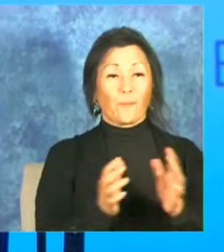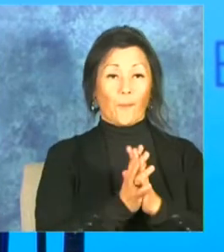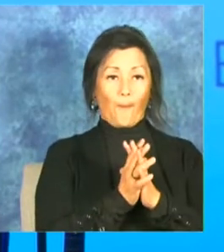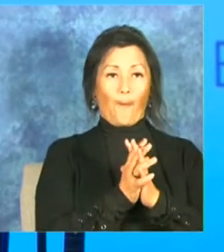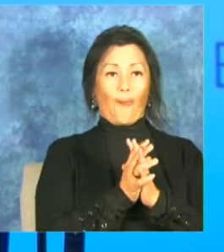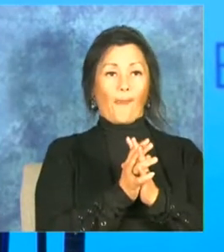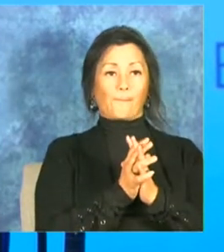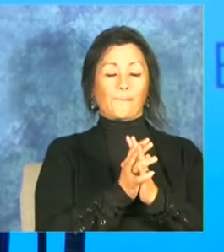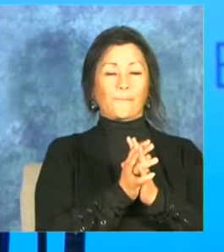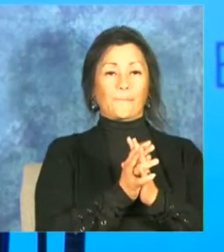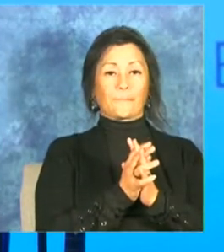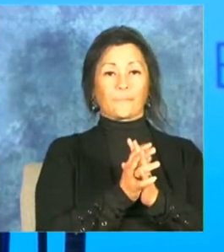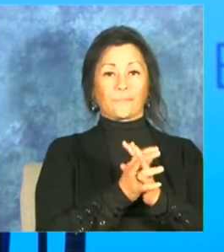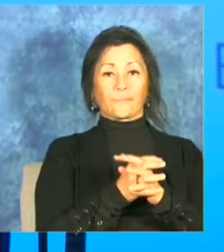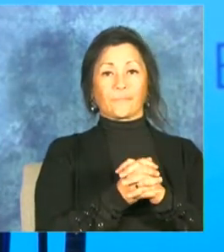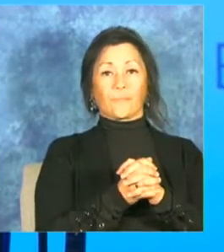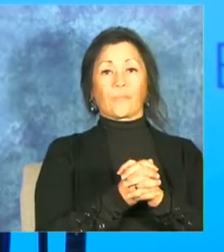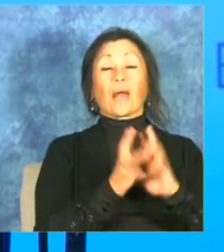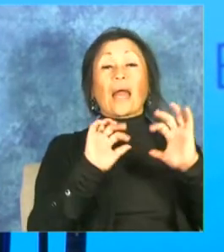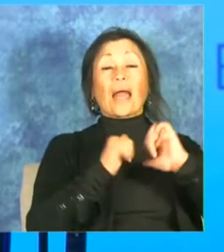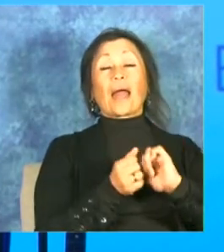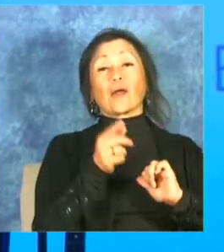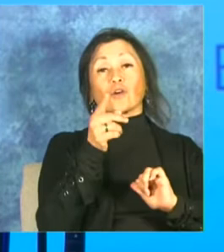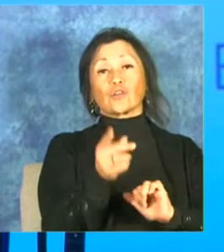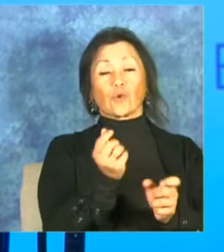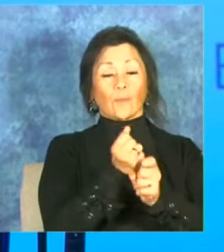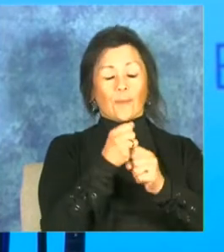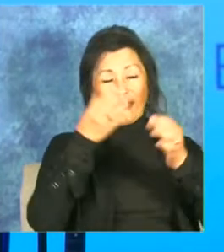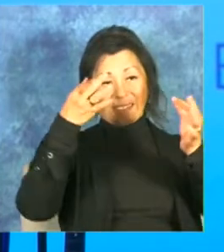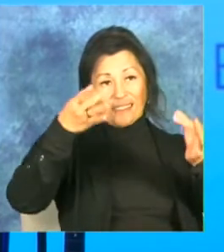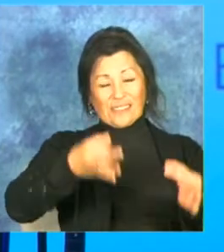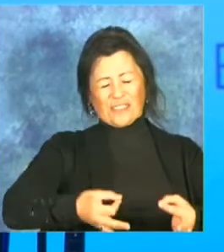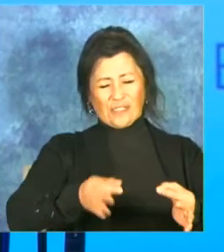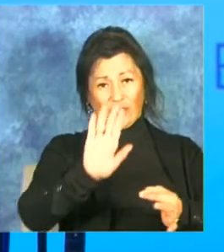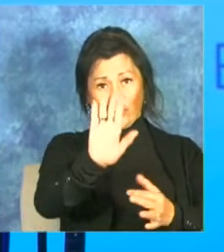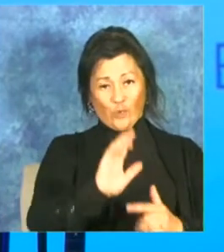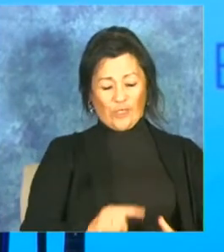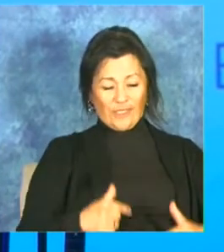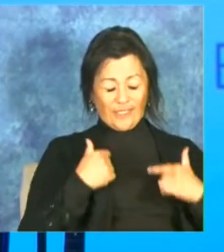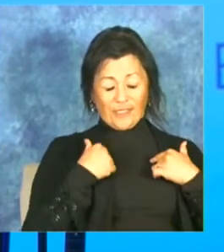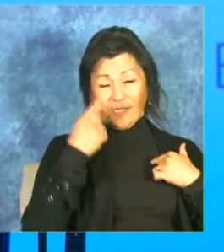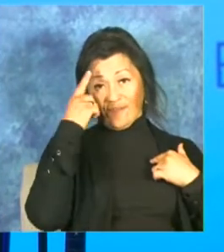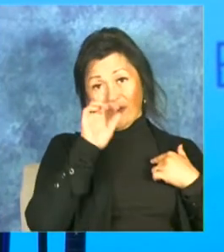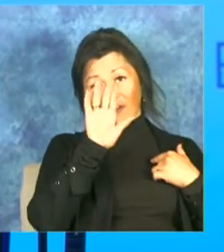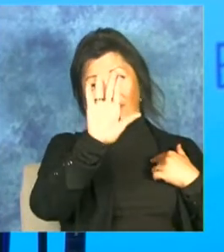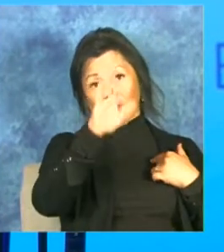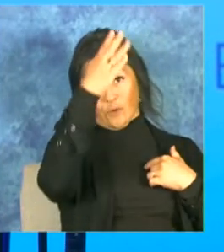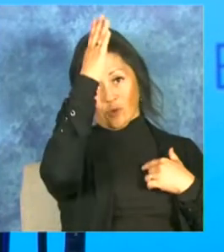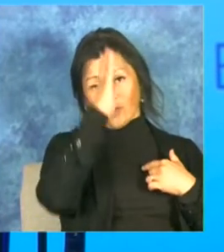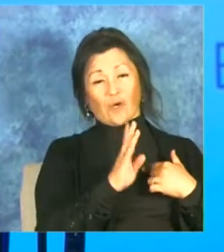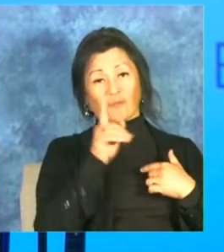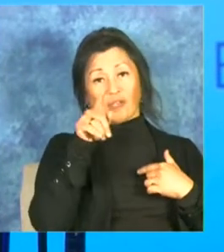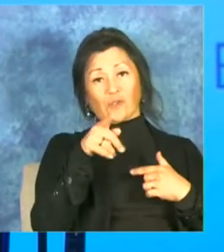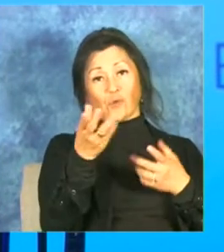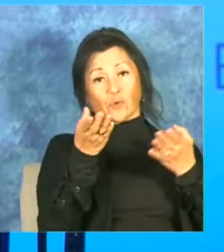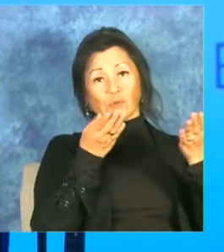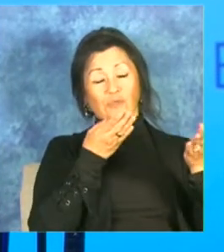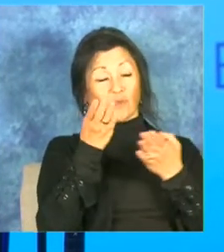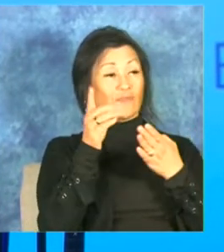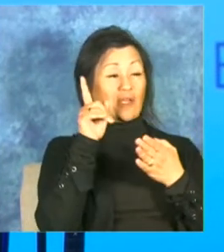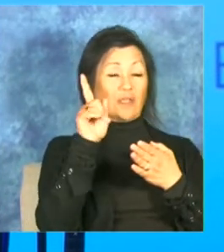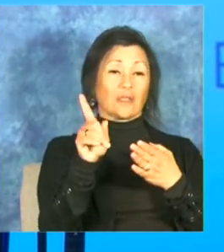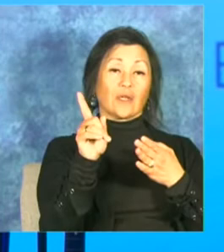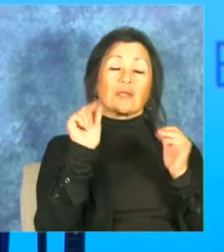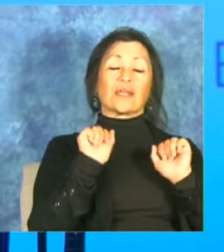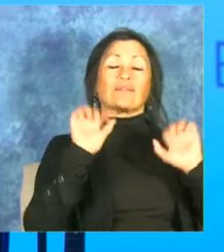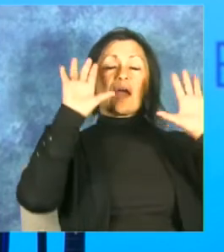your church. How you make decisions in your life for your God that you serve, that you have